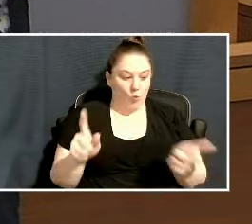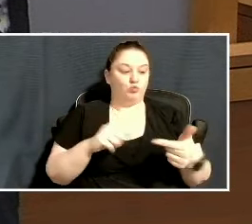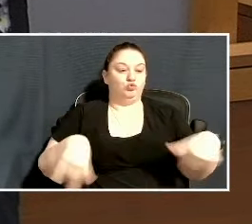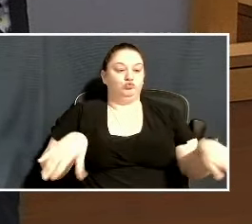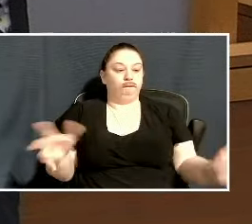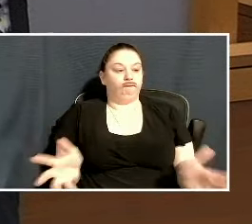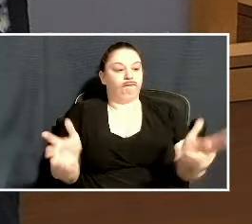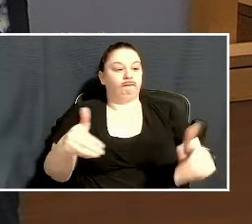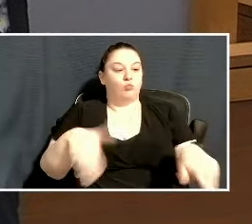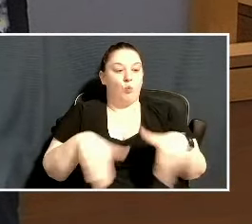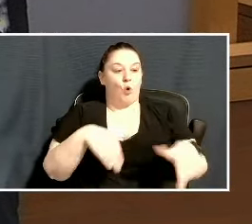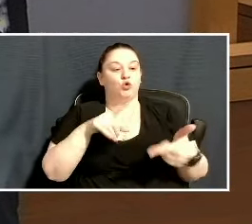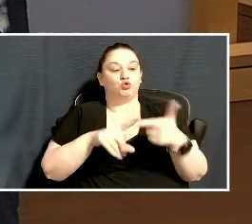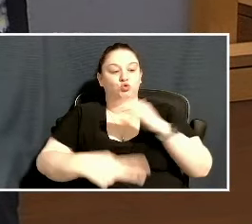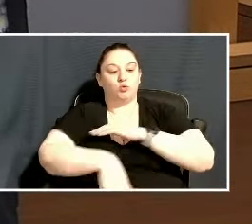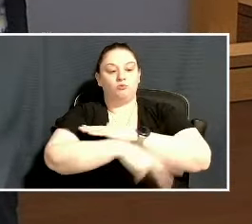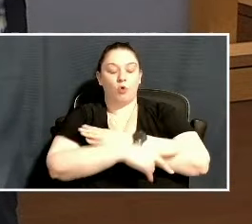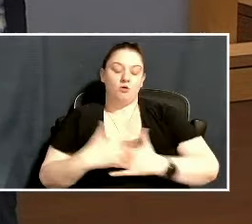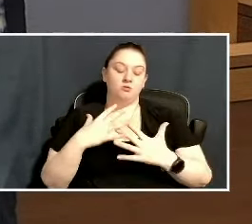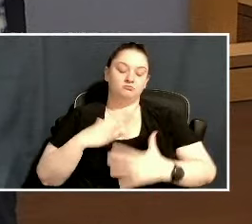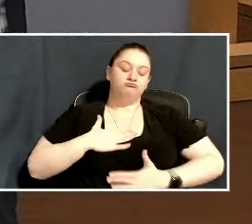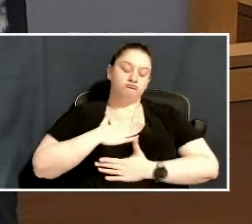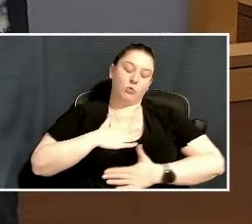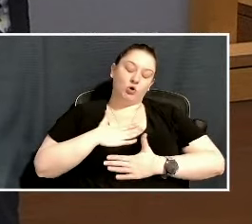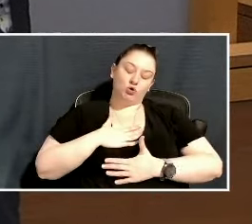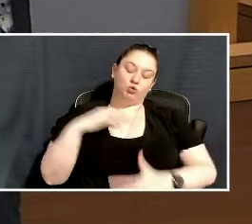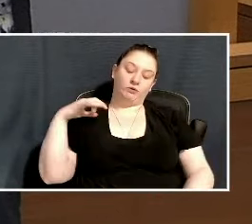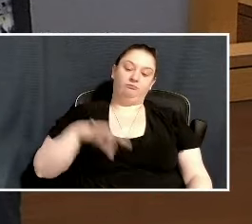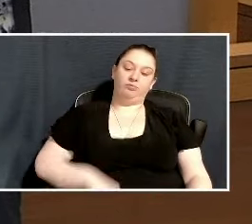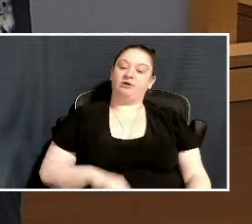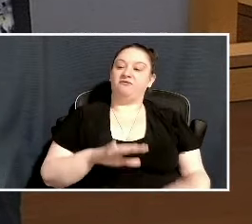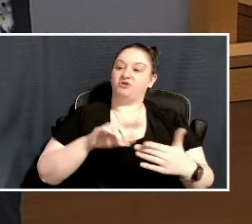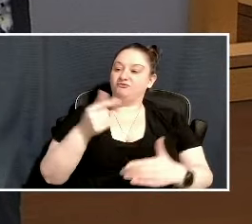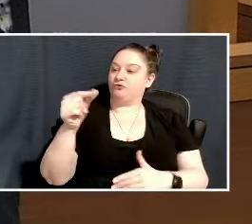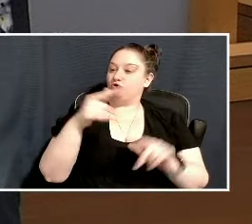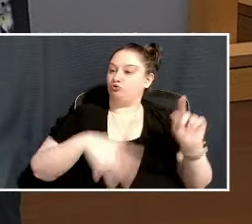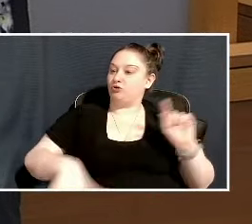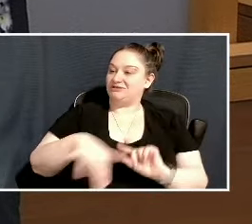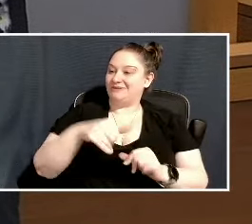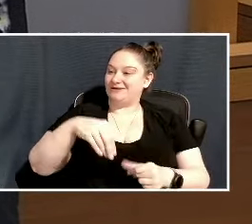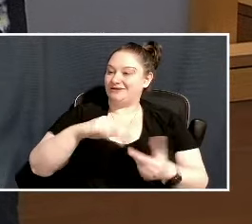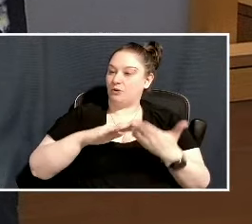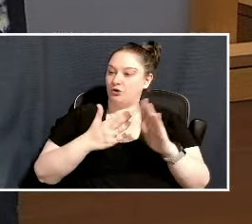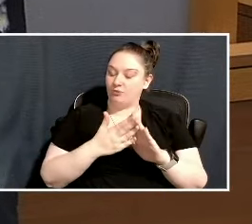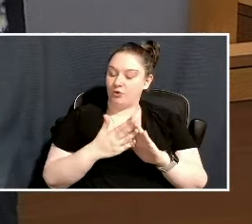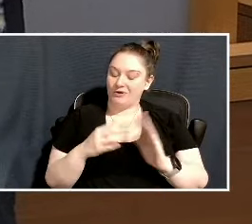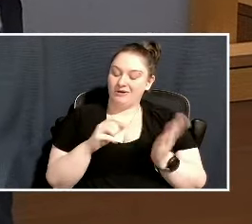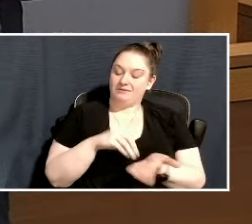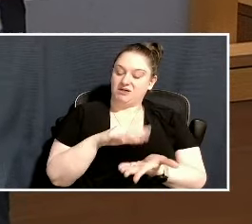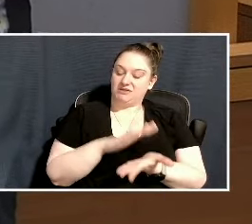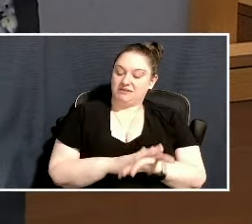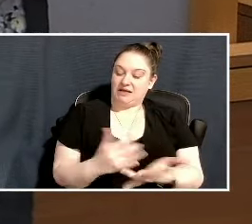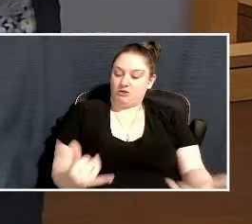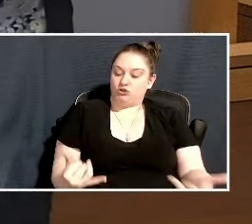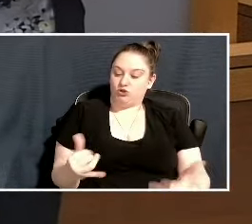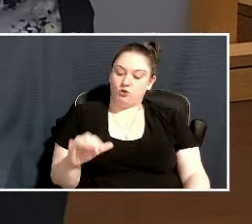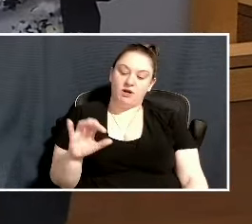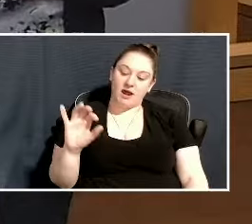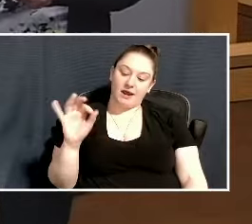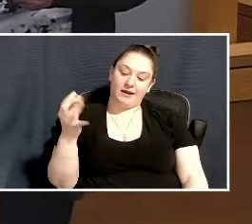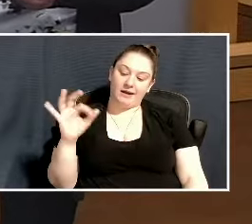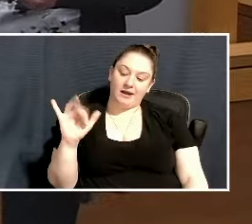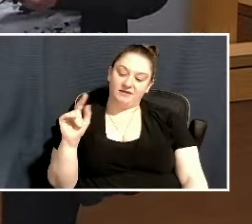green space and community. Dated this 9th day of October, 2023. Thank you.